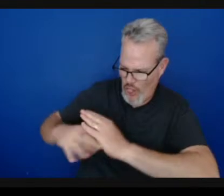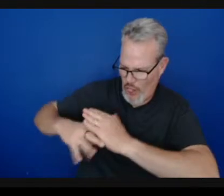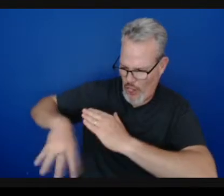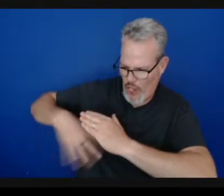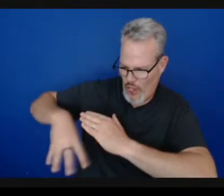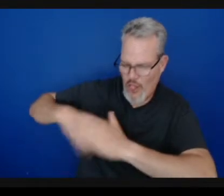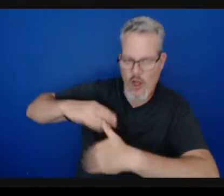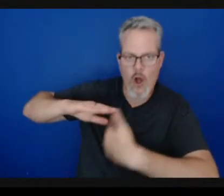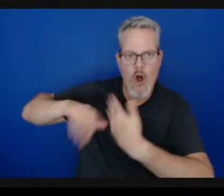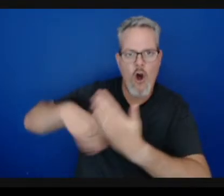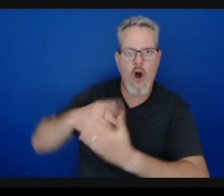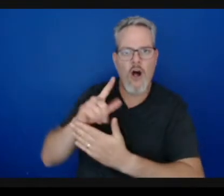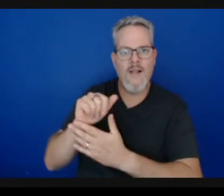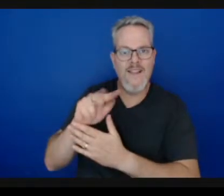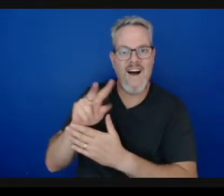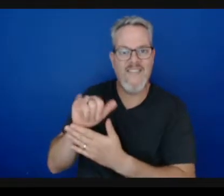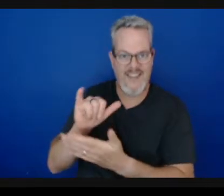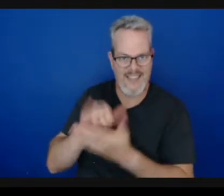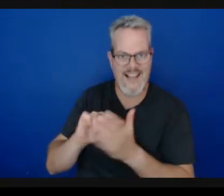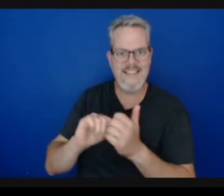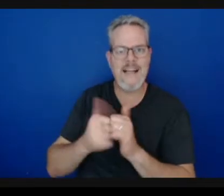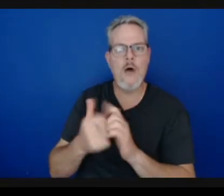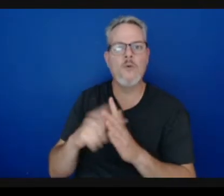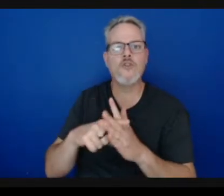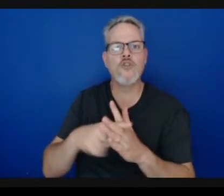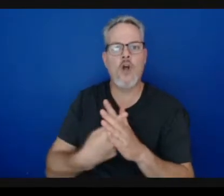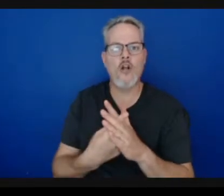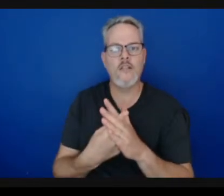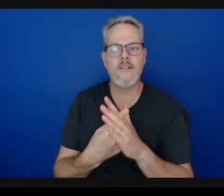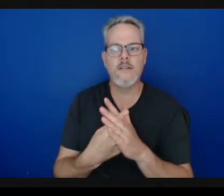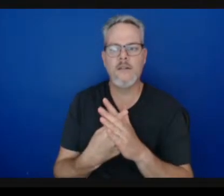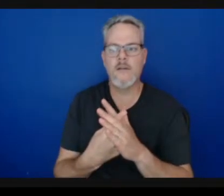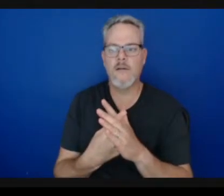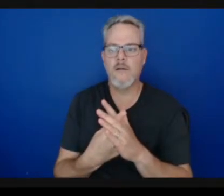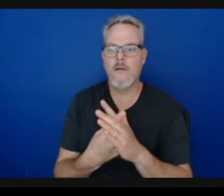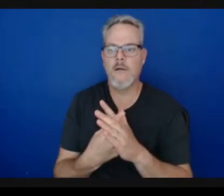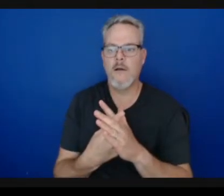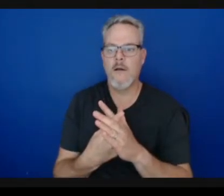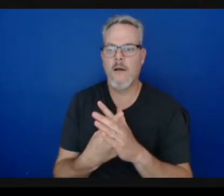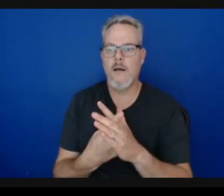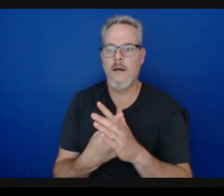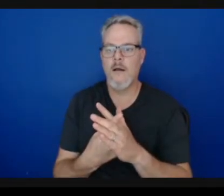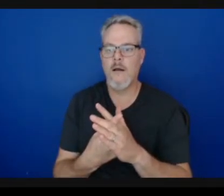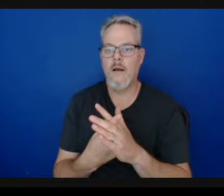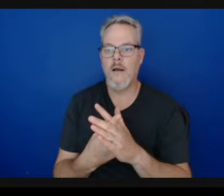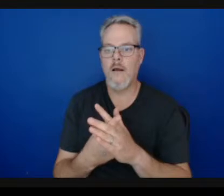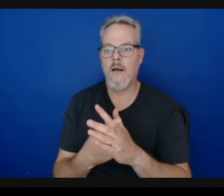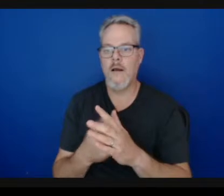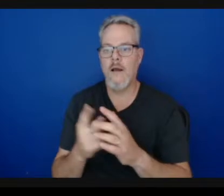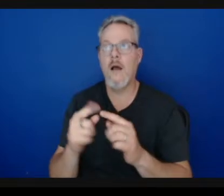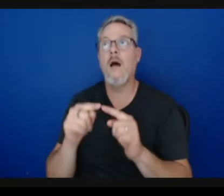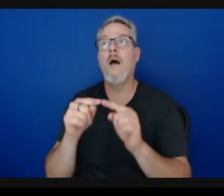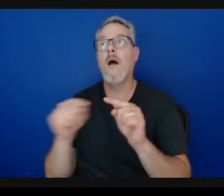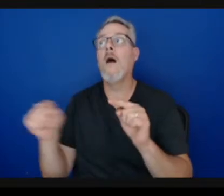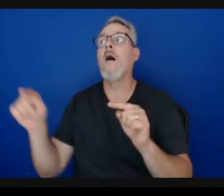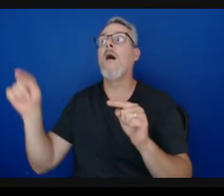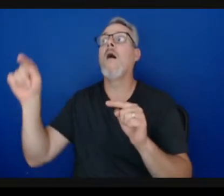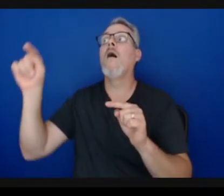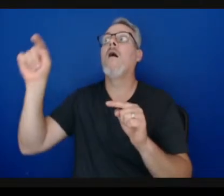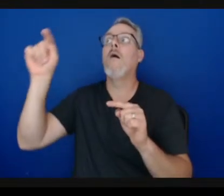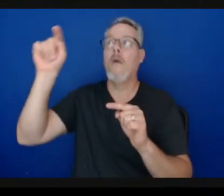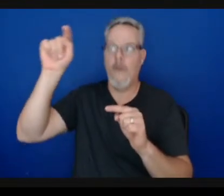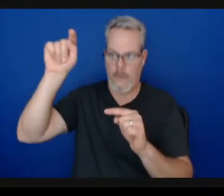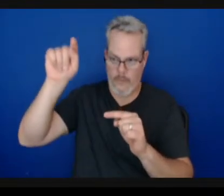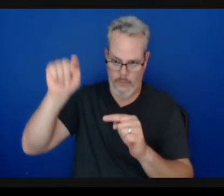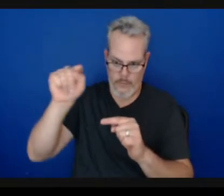all starts. And then the eruption migrates back up rift, and that's where it gets a little bit messy and